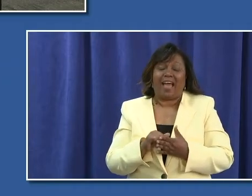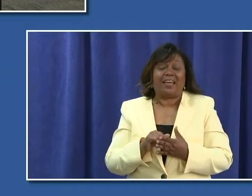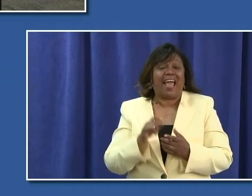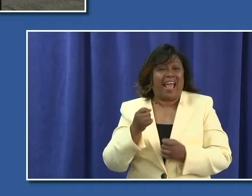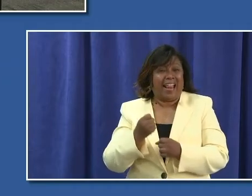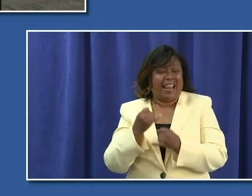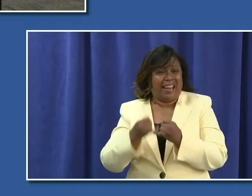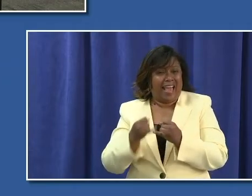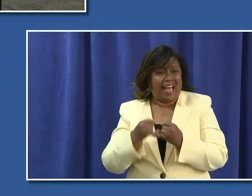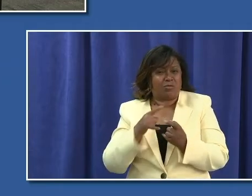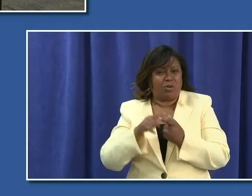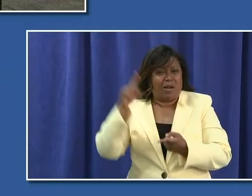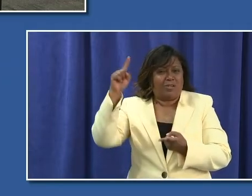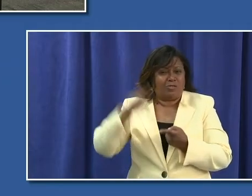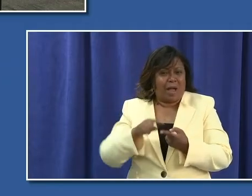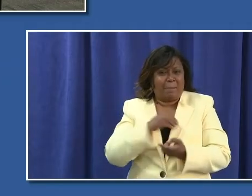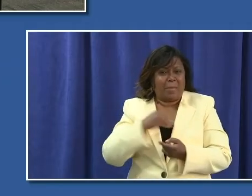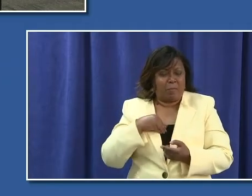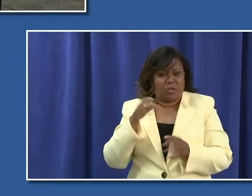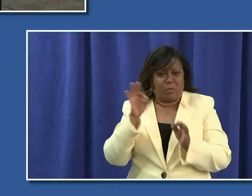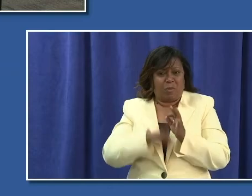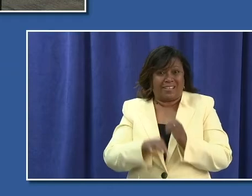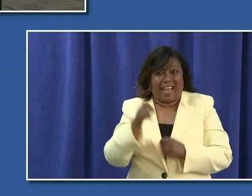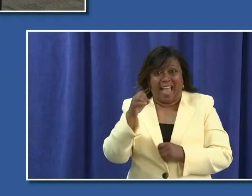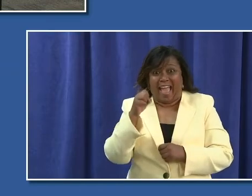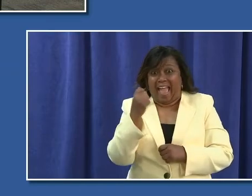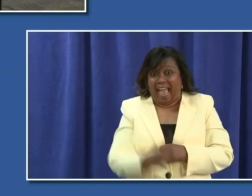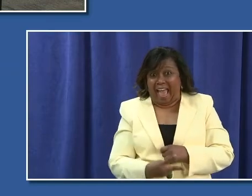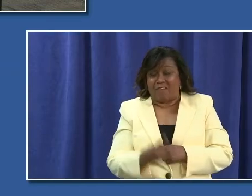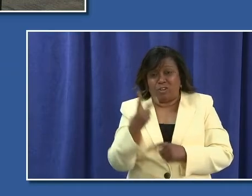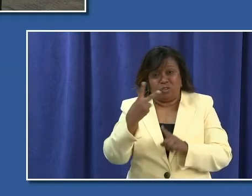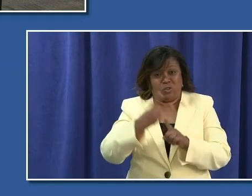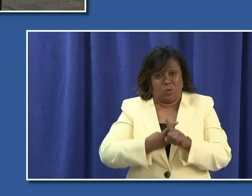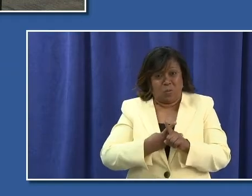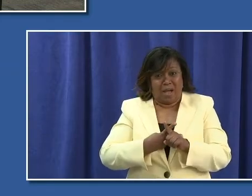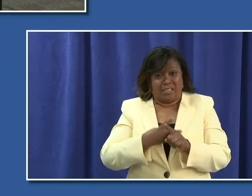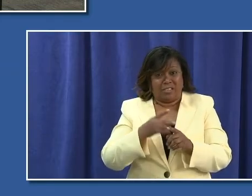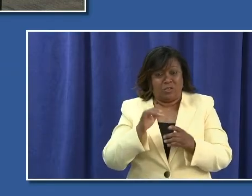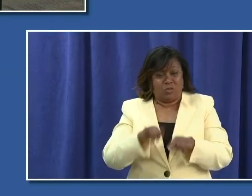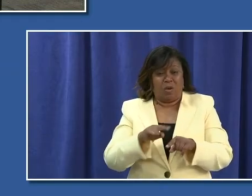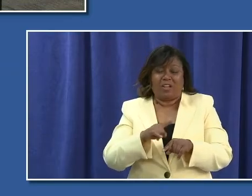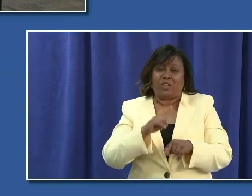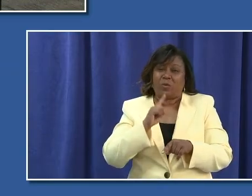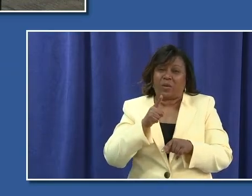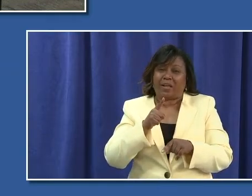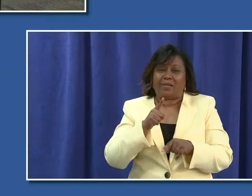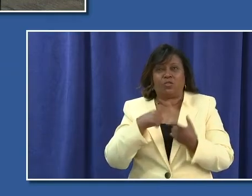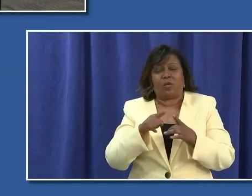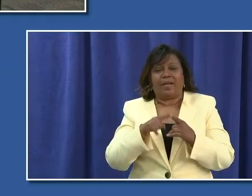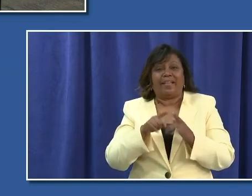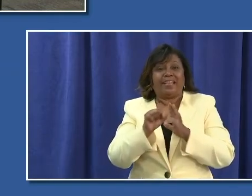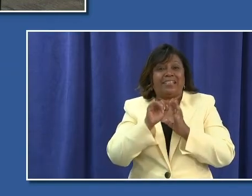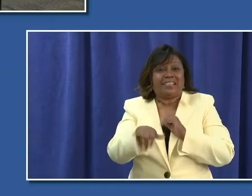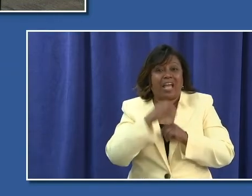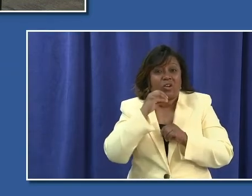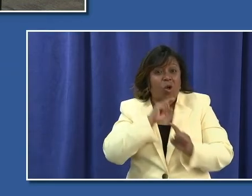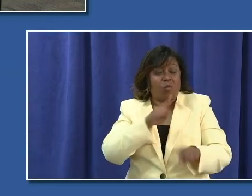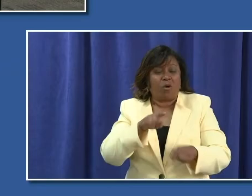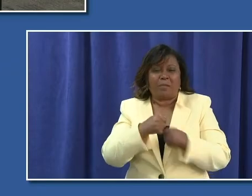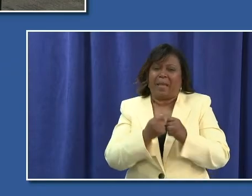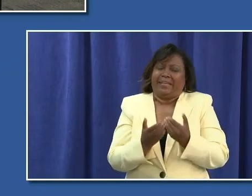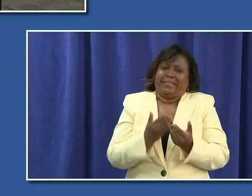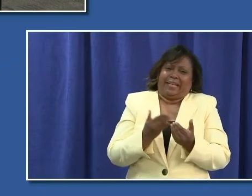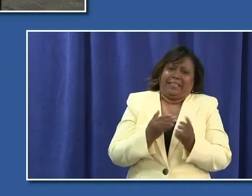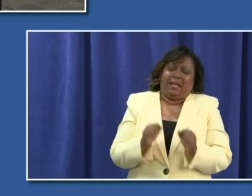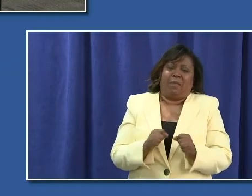think lastly, we also dropped our membership price by half for 2 months during the real able, during the stay-at-home order, to make it as easy